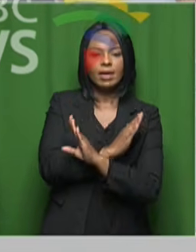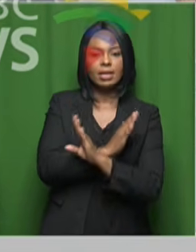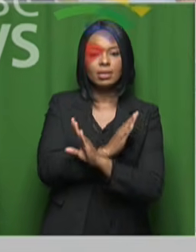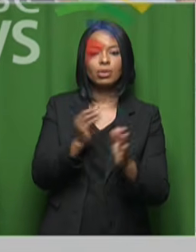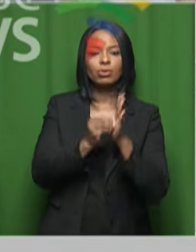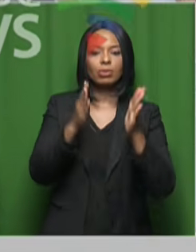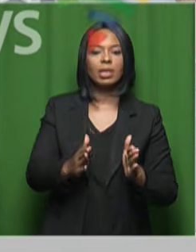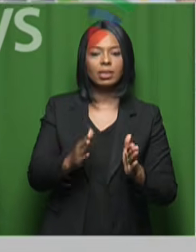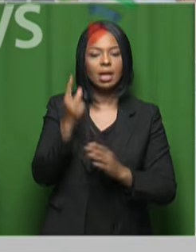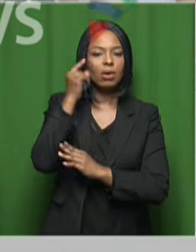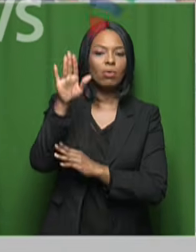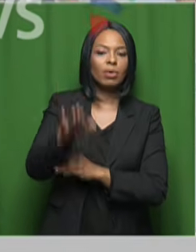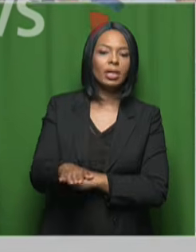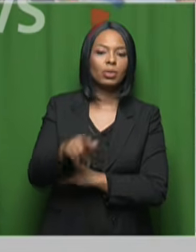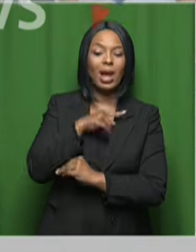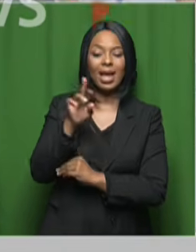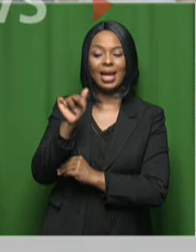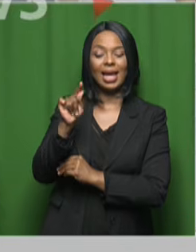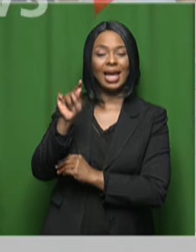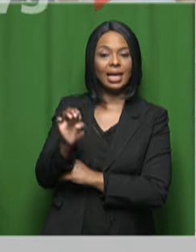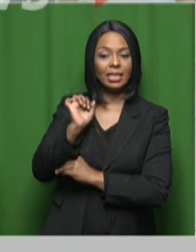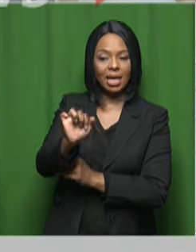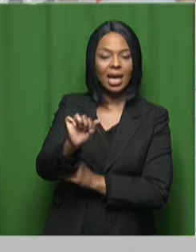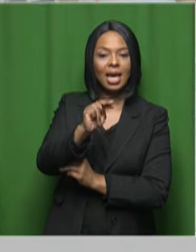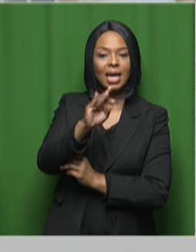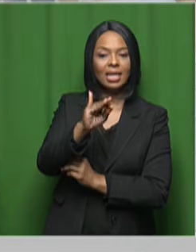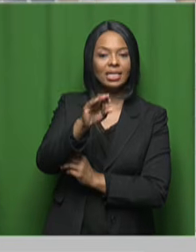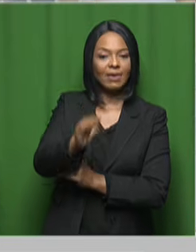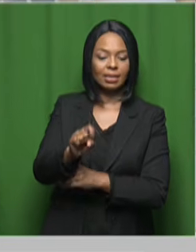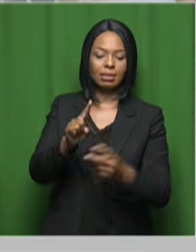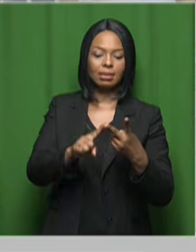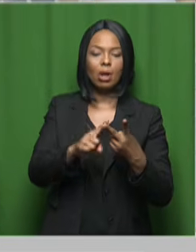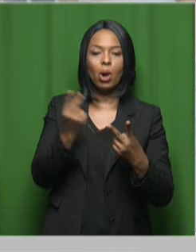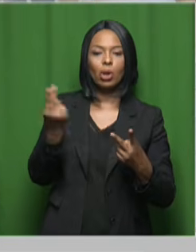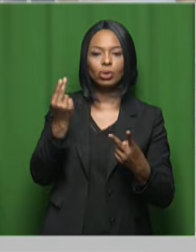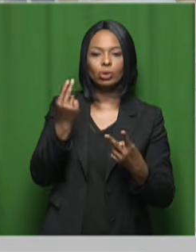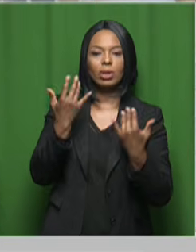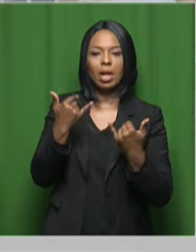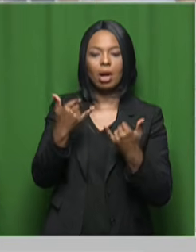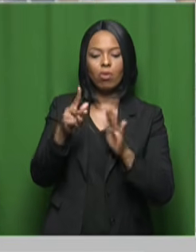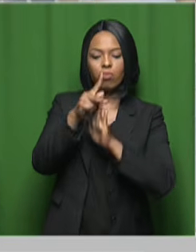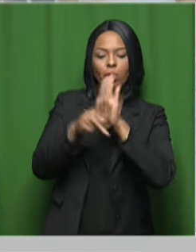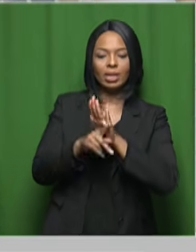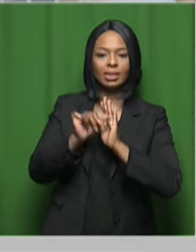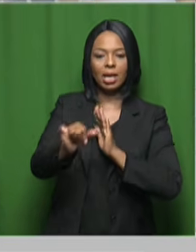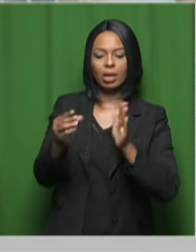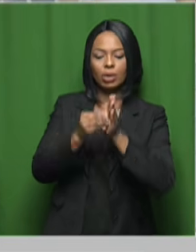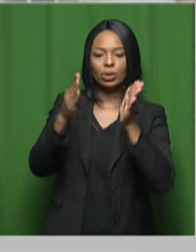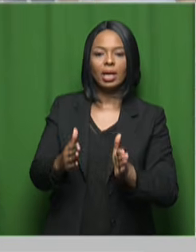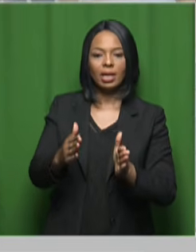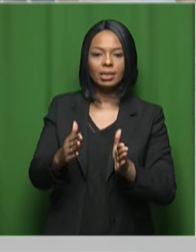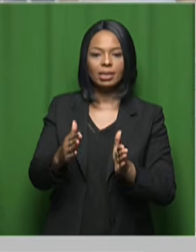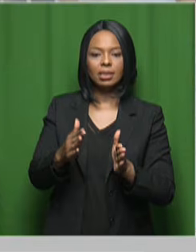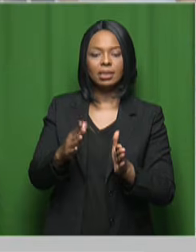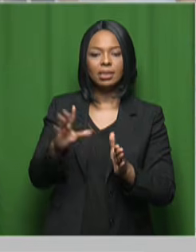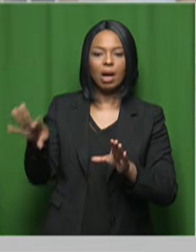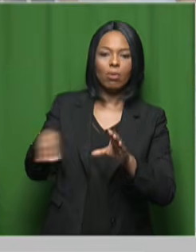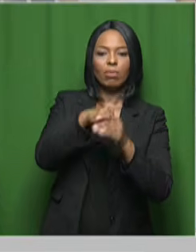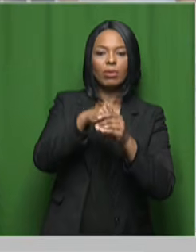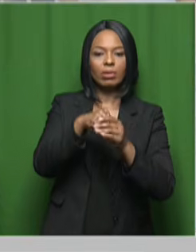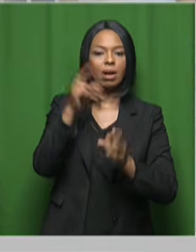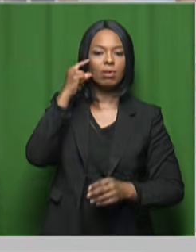the NSFAS rate at the moment and the policy around student accommodation is unsustainable. There's